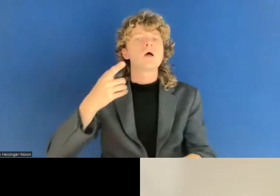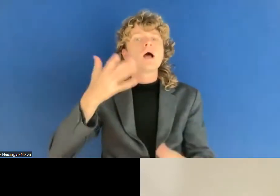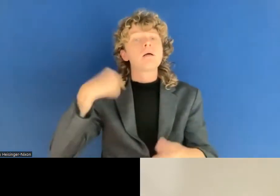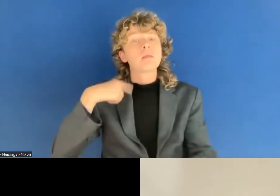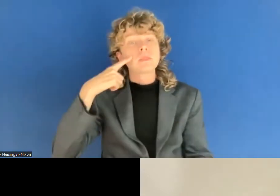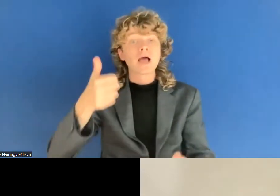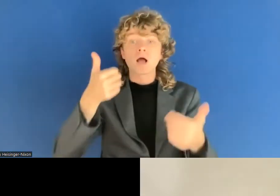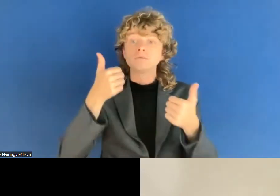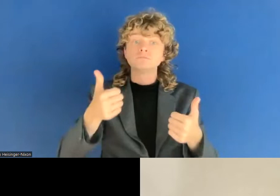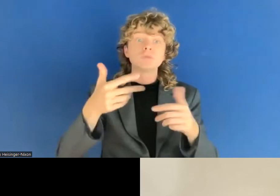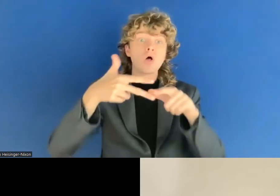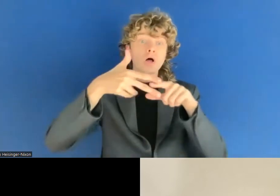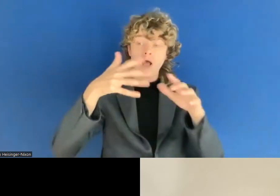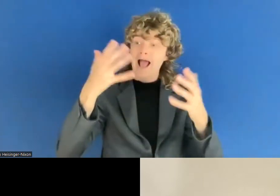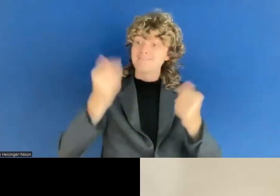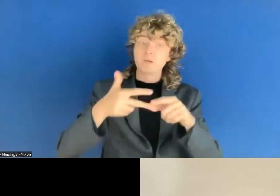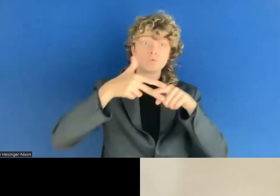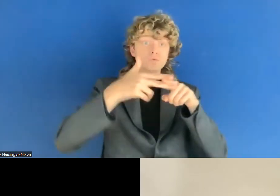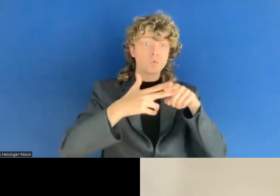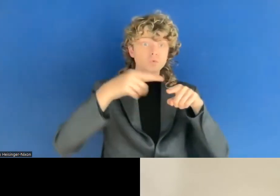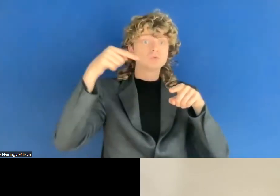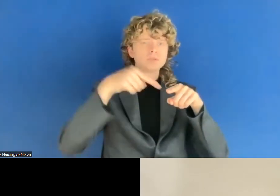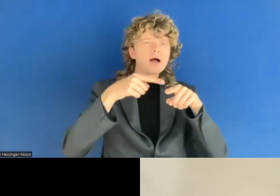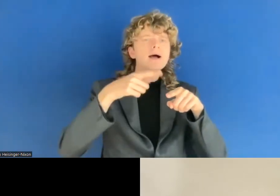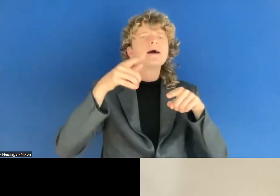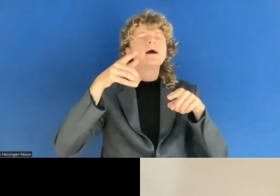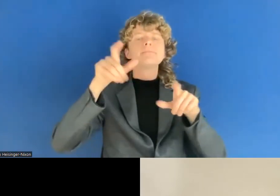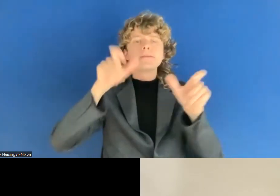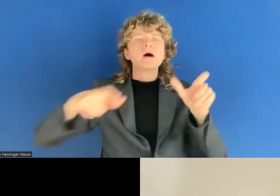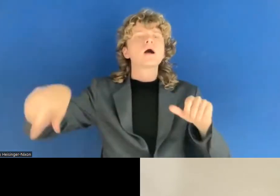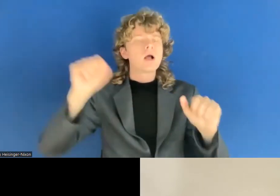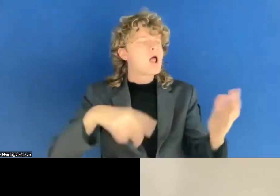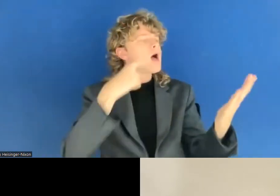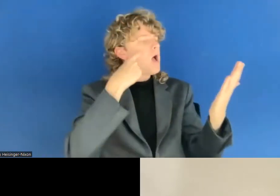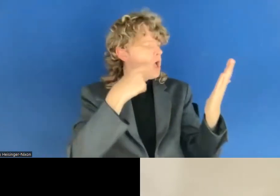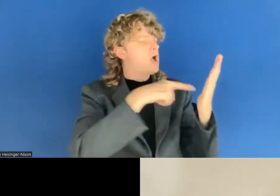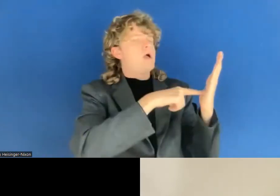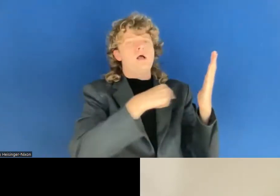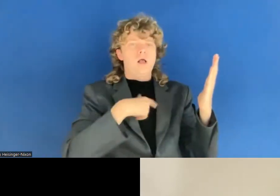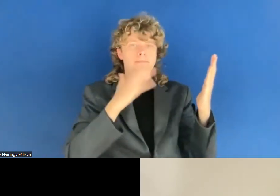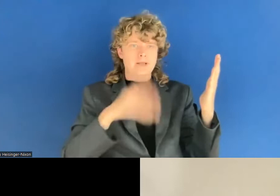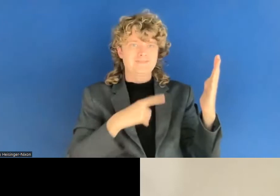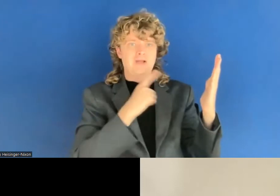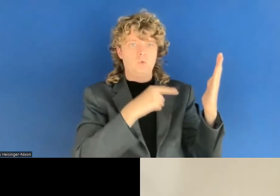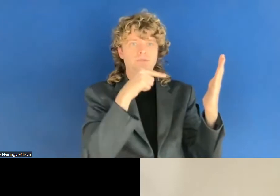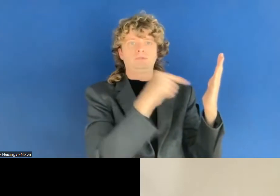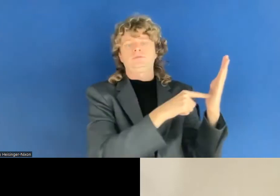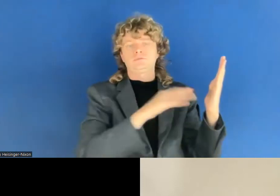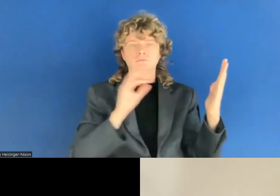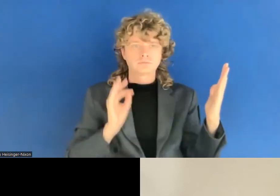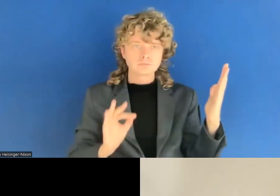know which part of the normative document they have to follow, depending on the situation. So, for example, it can be a